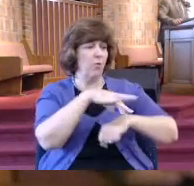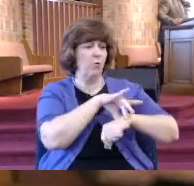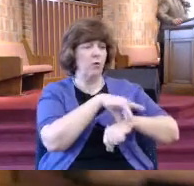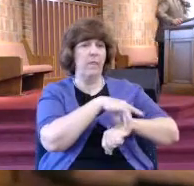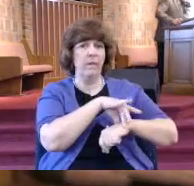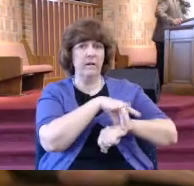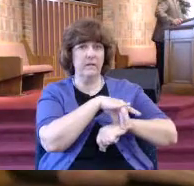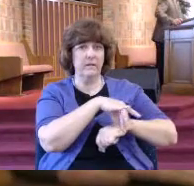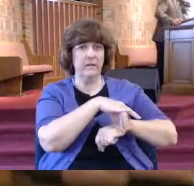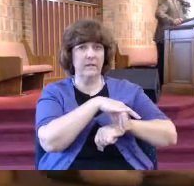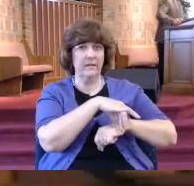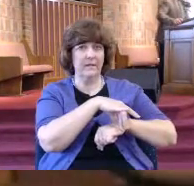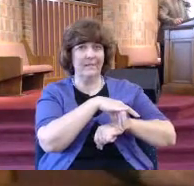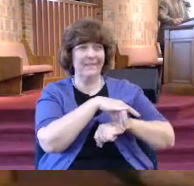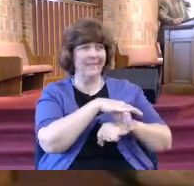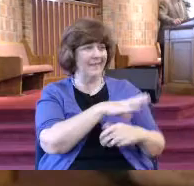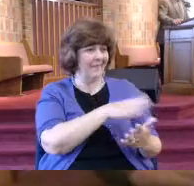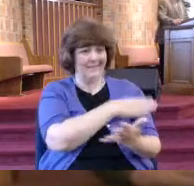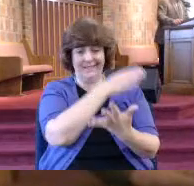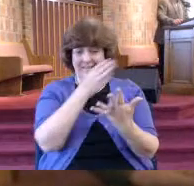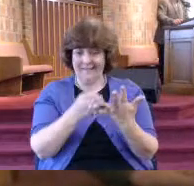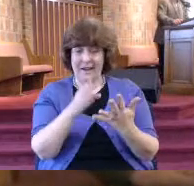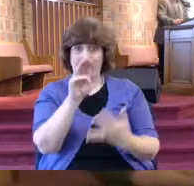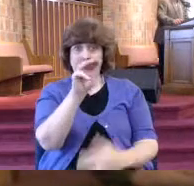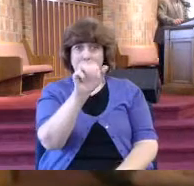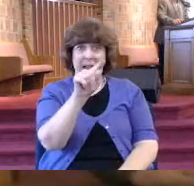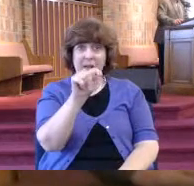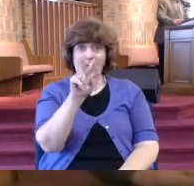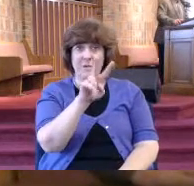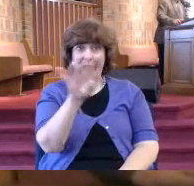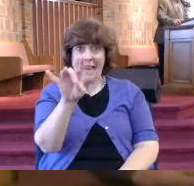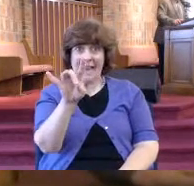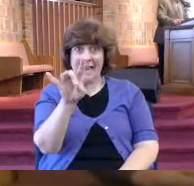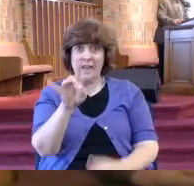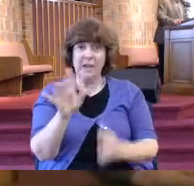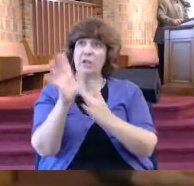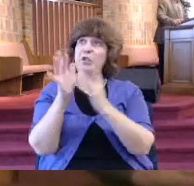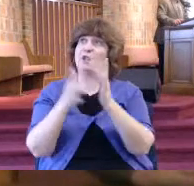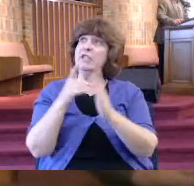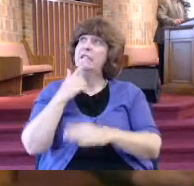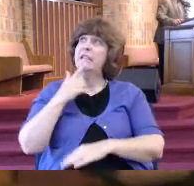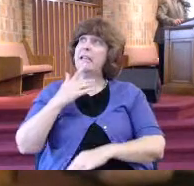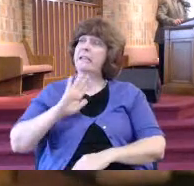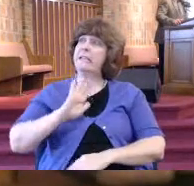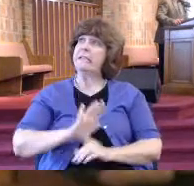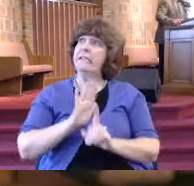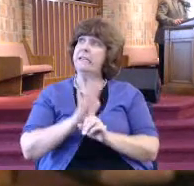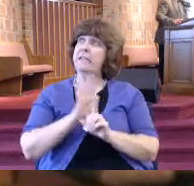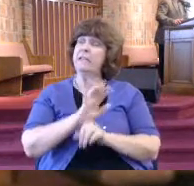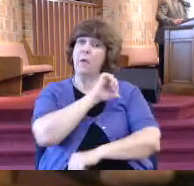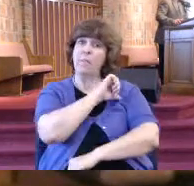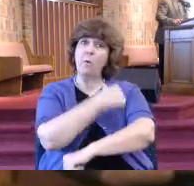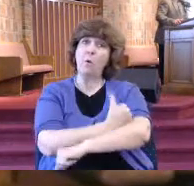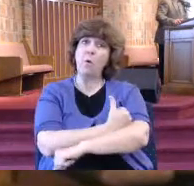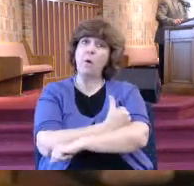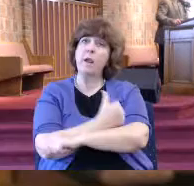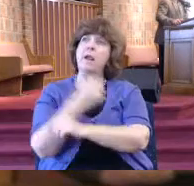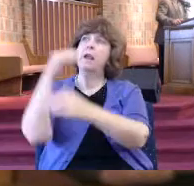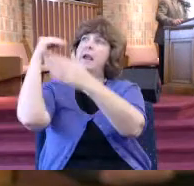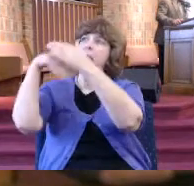Matthew chapter 28, in the 18th verse, where did Jesus say he had authority? Over